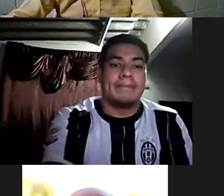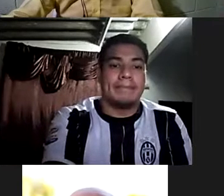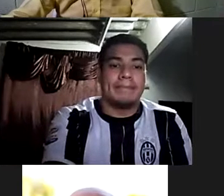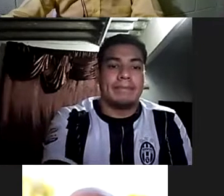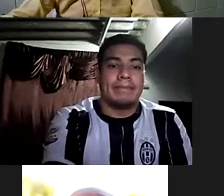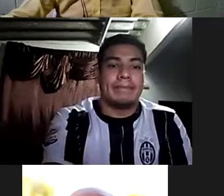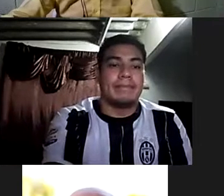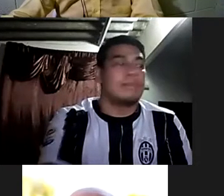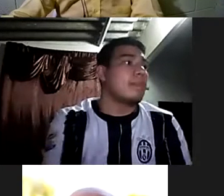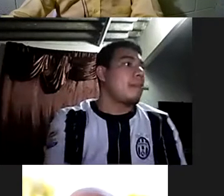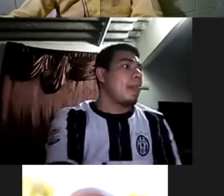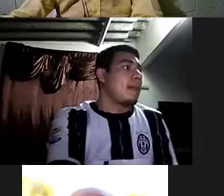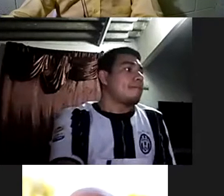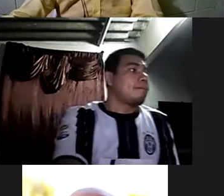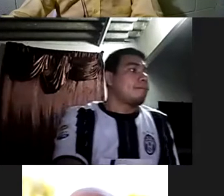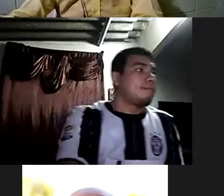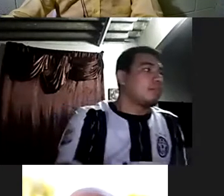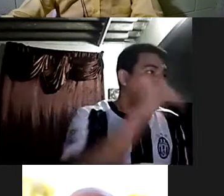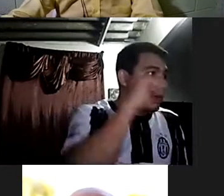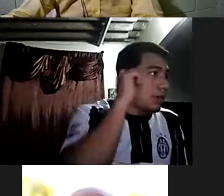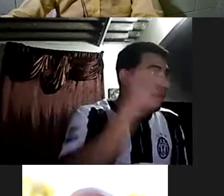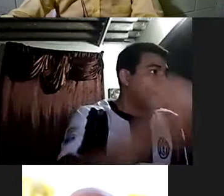Good evening. How are you, Helen?